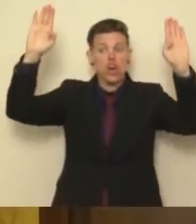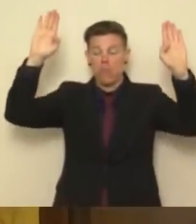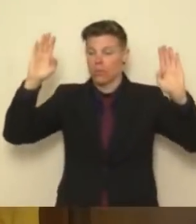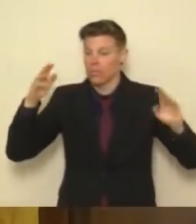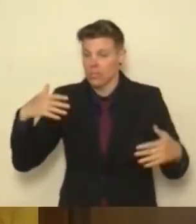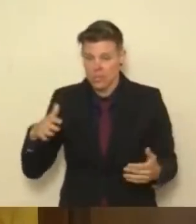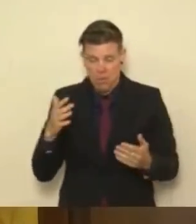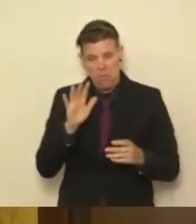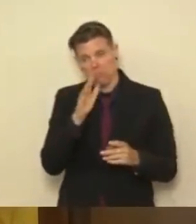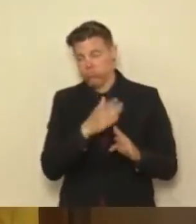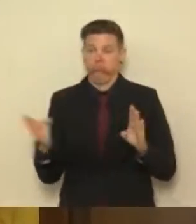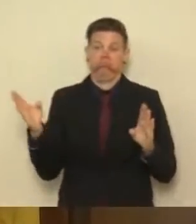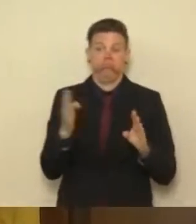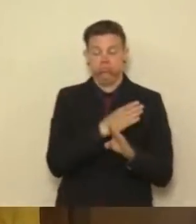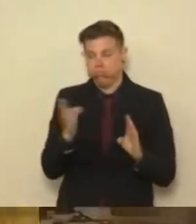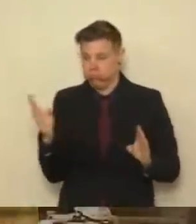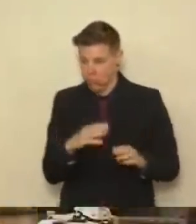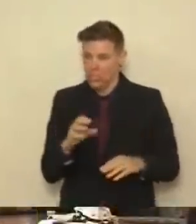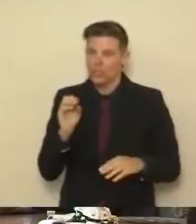hospital.